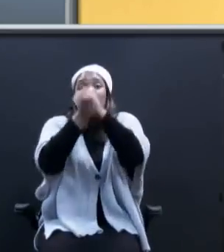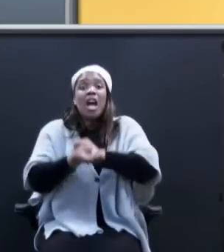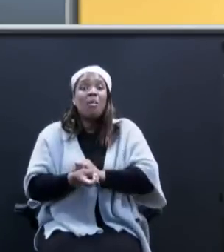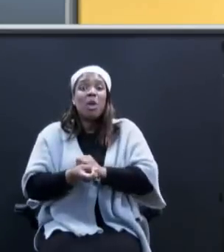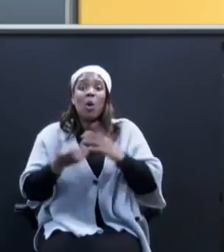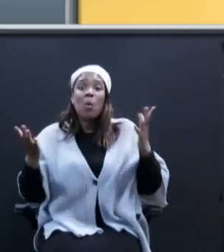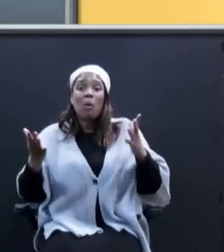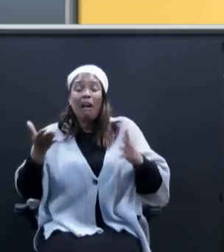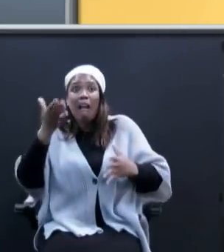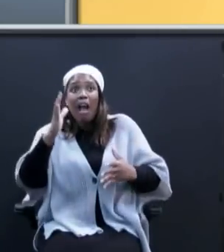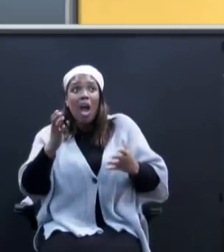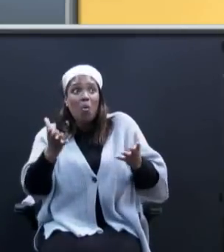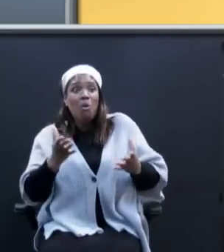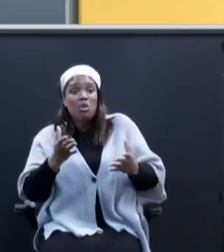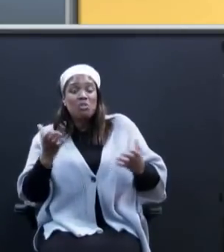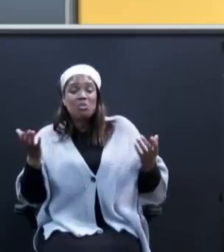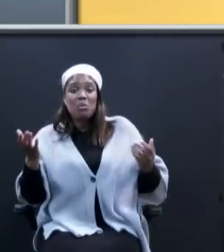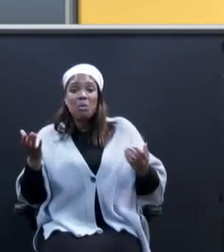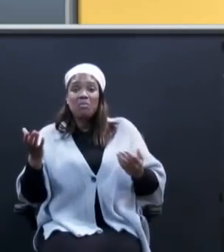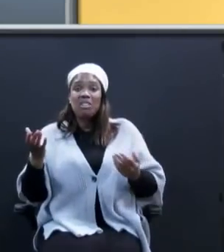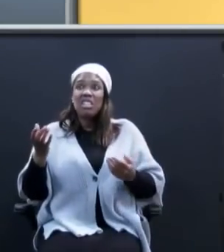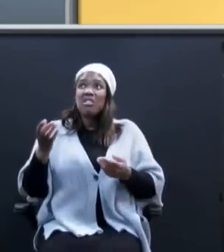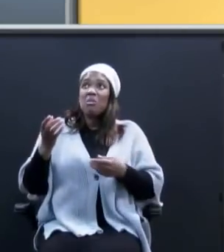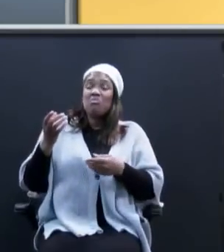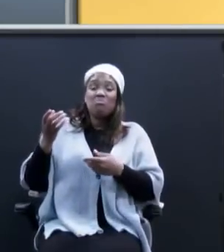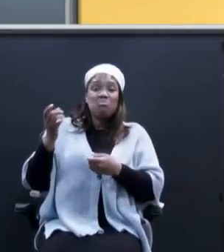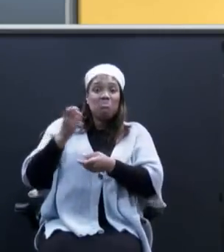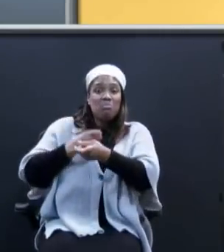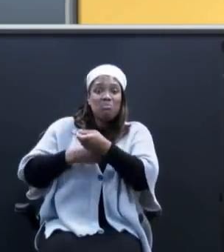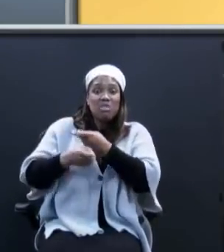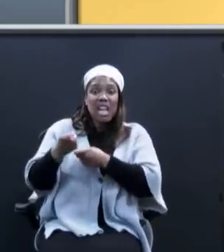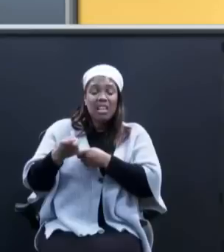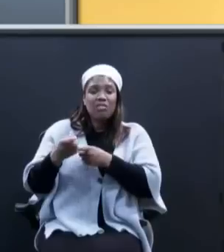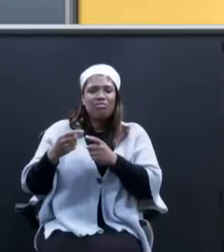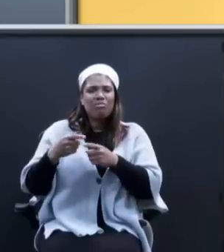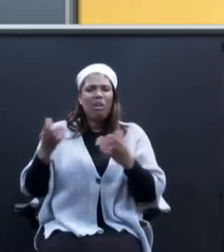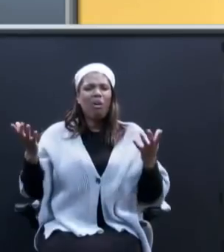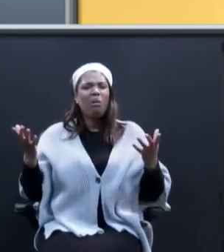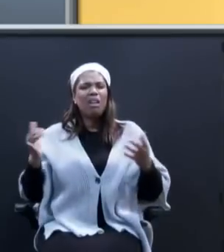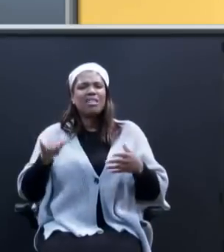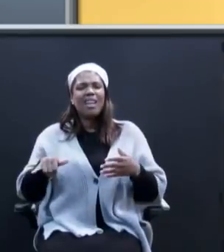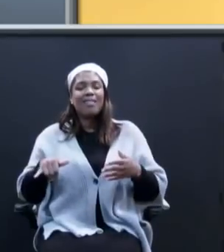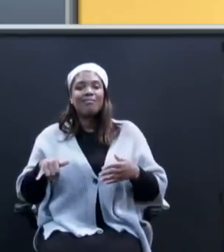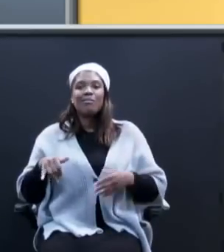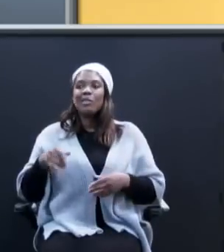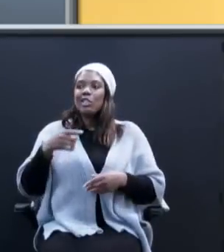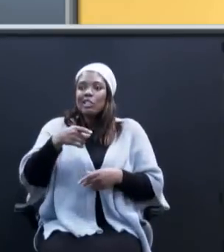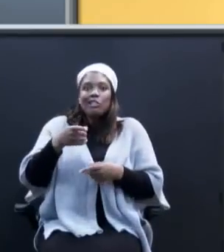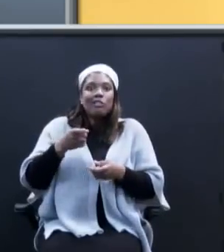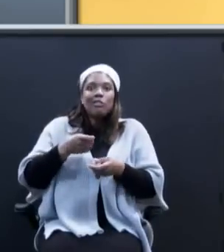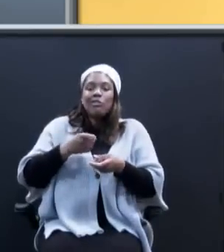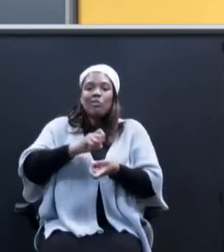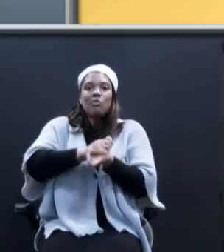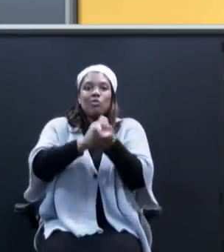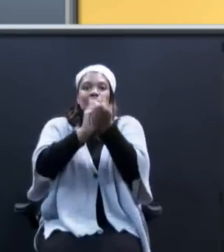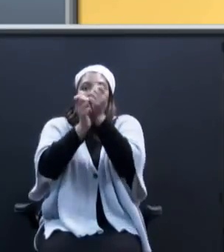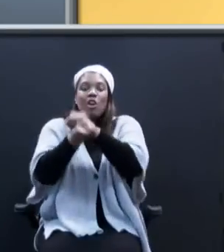being just like him in his family, which is called God also, if you're not teaching that, then you're wasting your